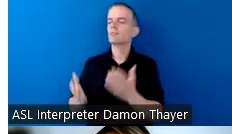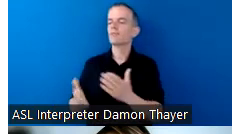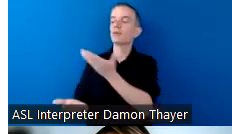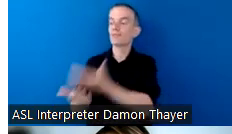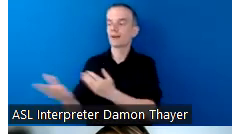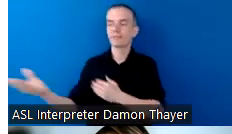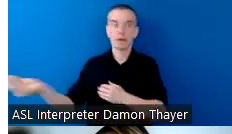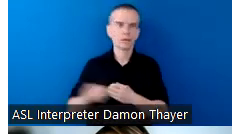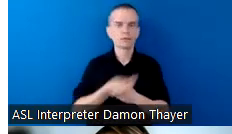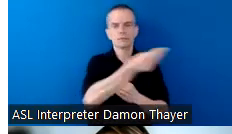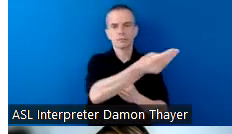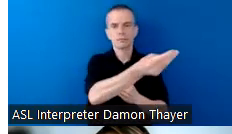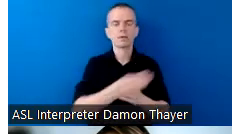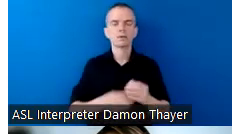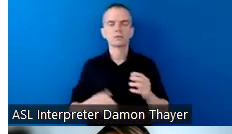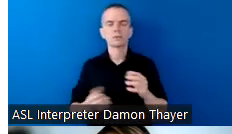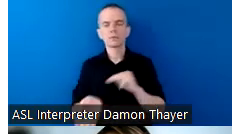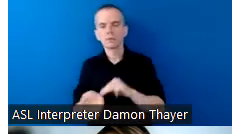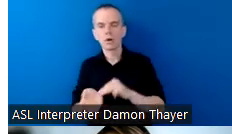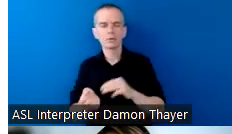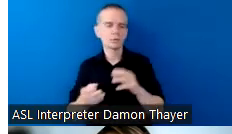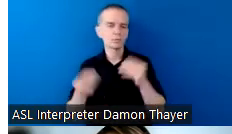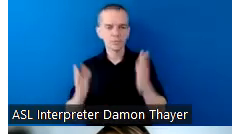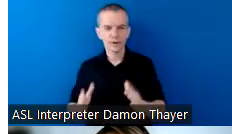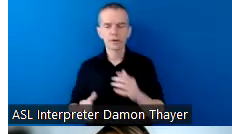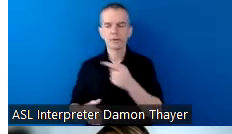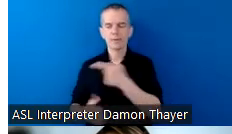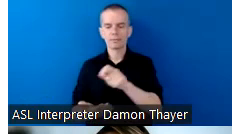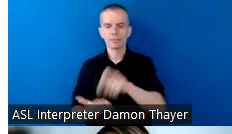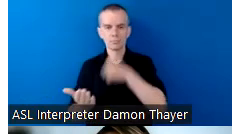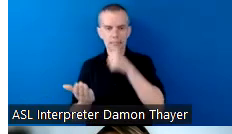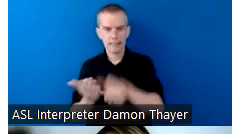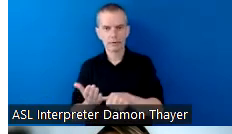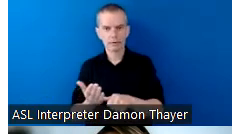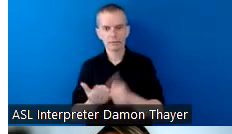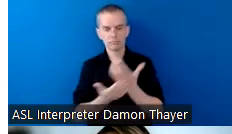is to verify these things in a letter and then provide